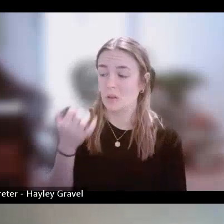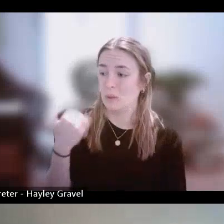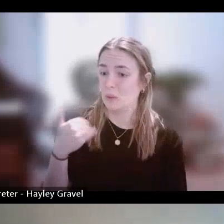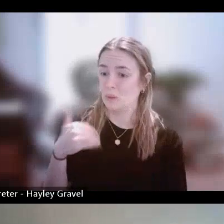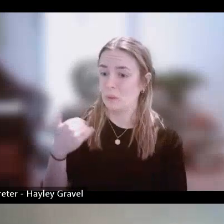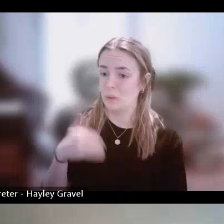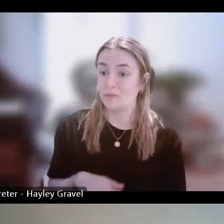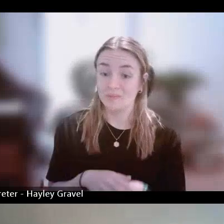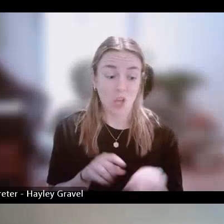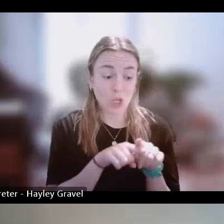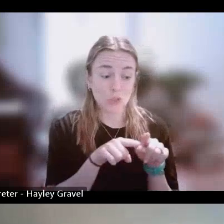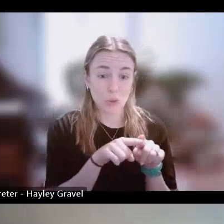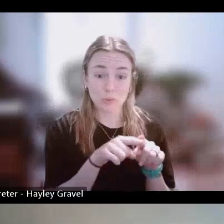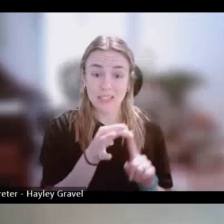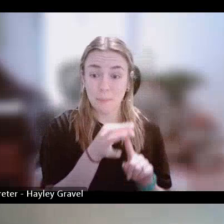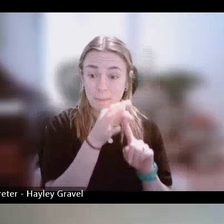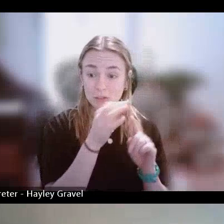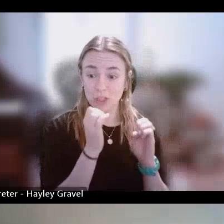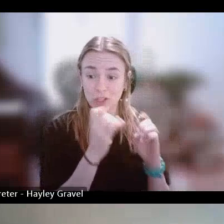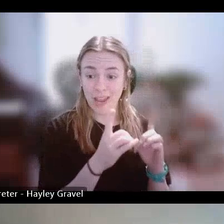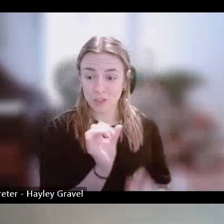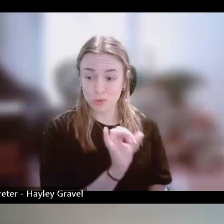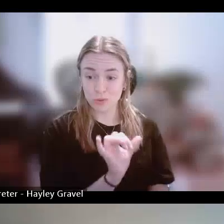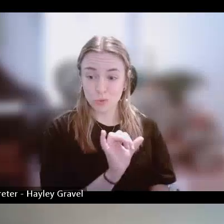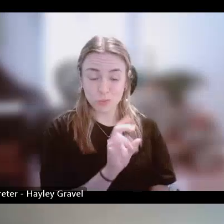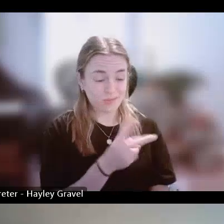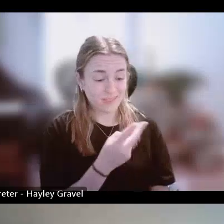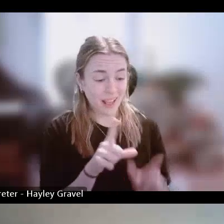for our special ed counterparts too. Yes.